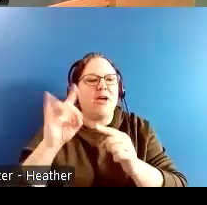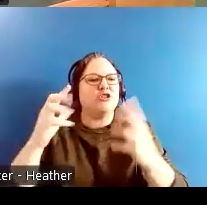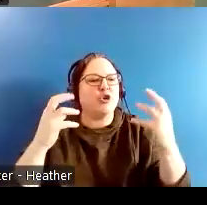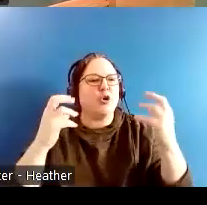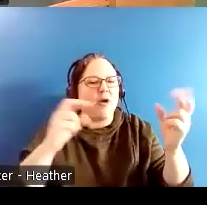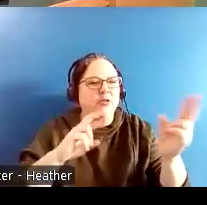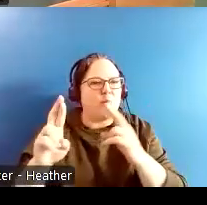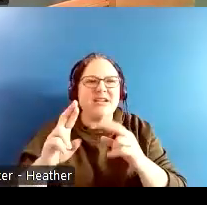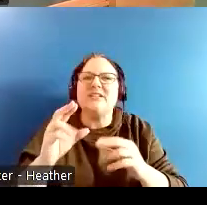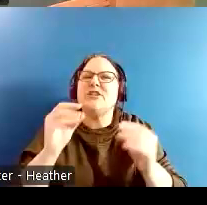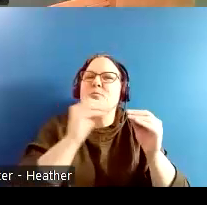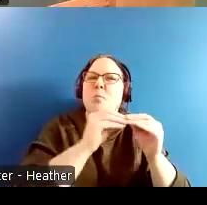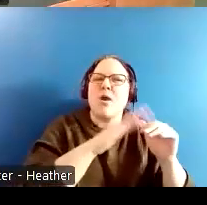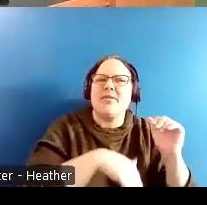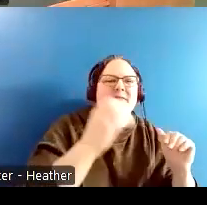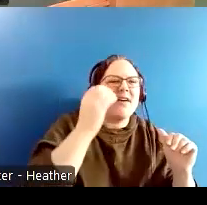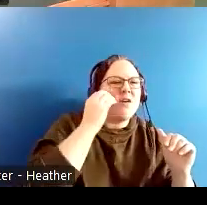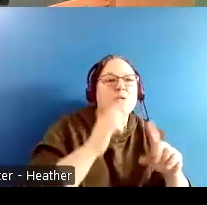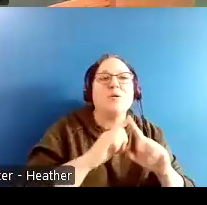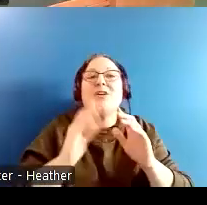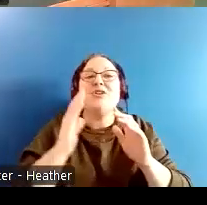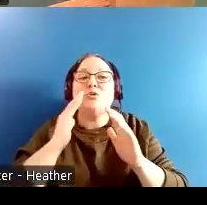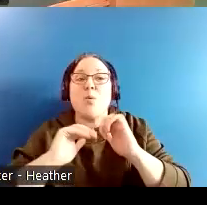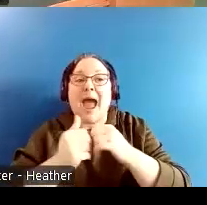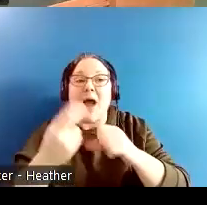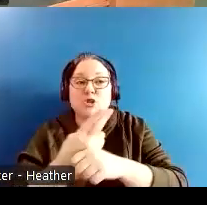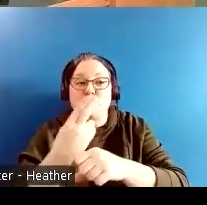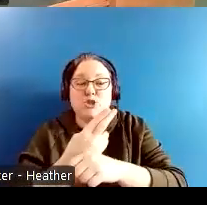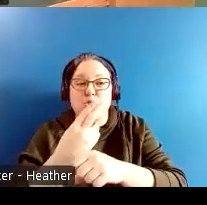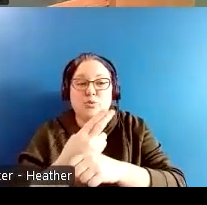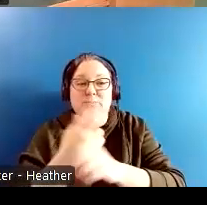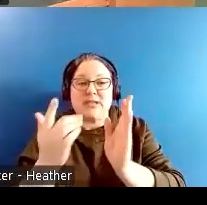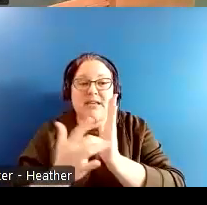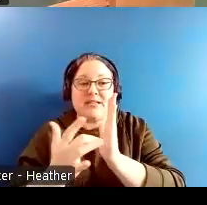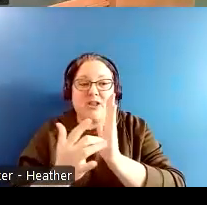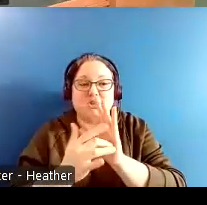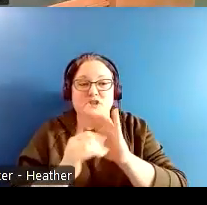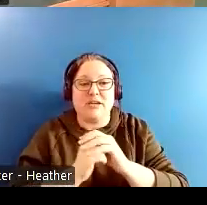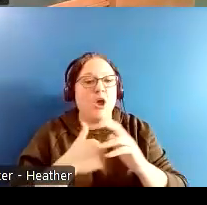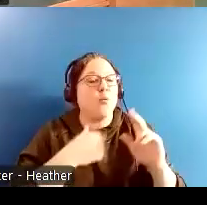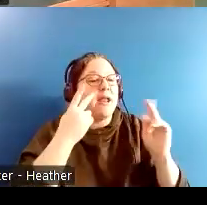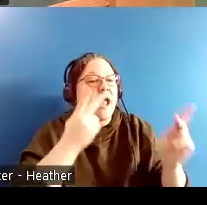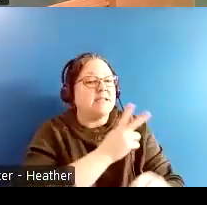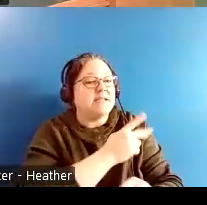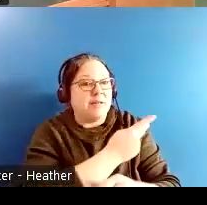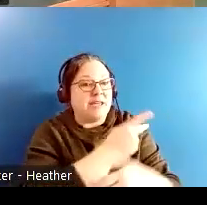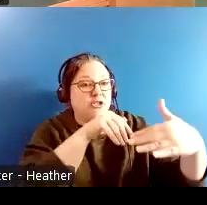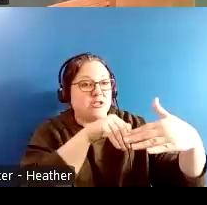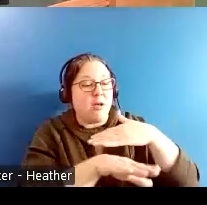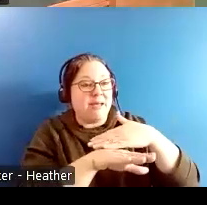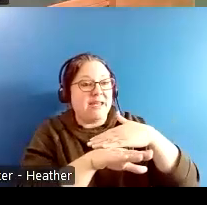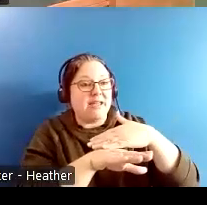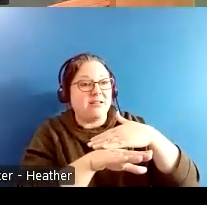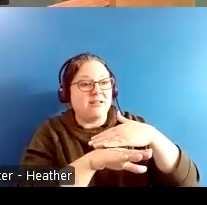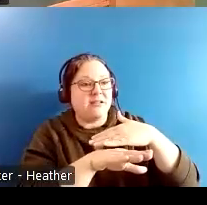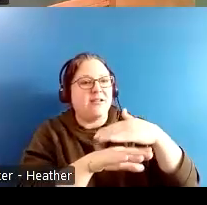internet connection, but do you know how to use the technology? Like I'll see patients when I walk in at their room to see my patients, they're